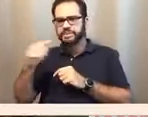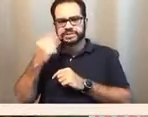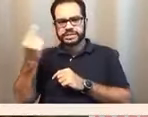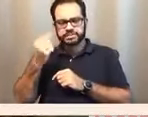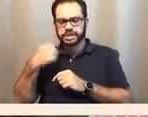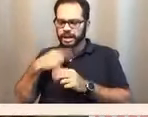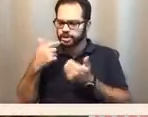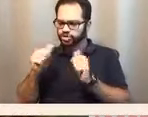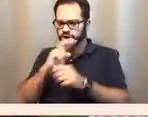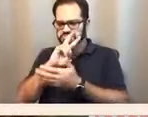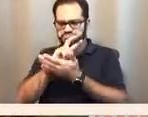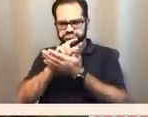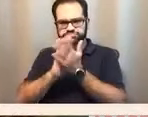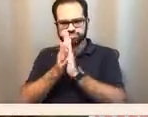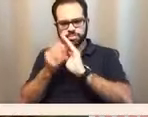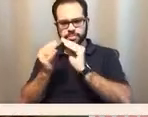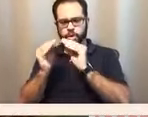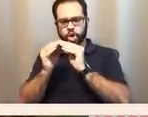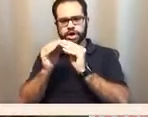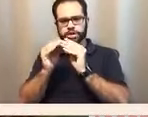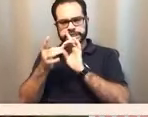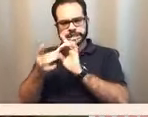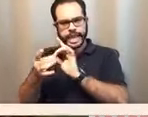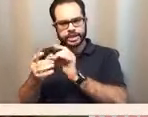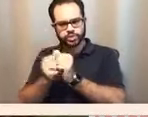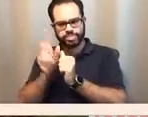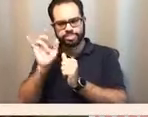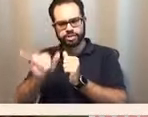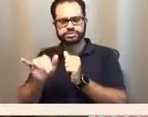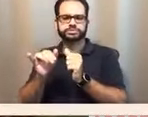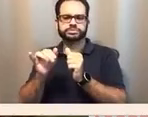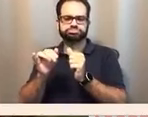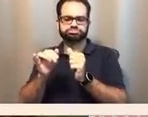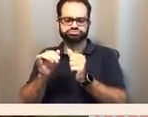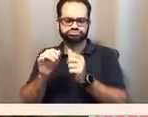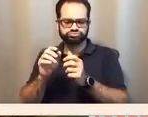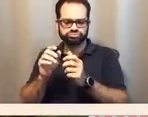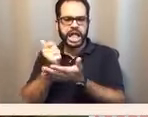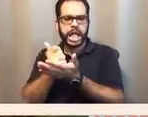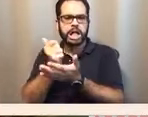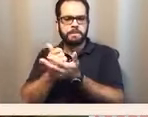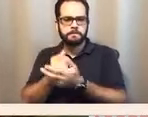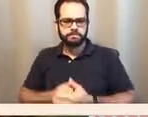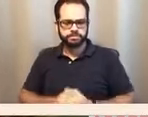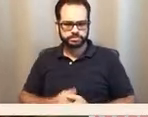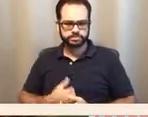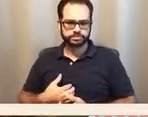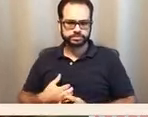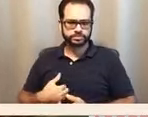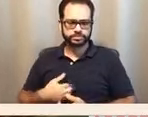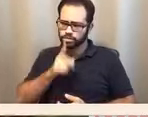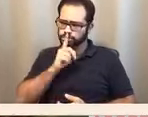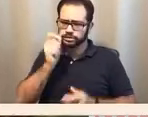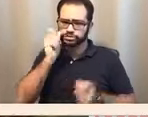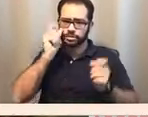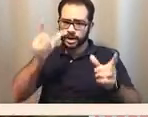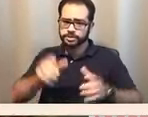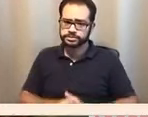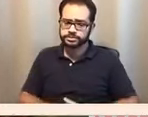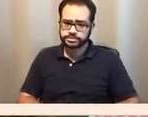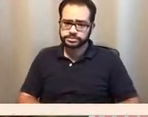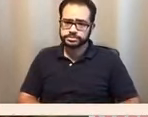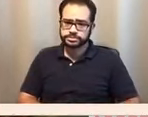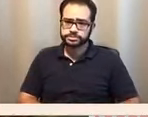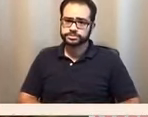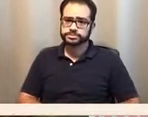engaged in this reference to the thing of helping." And you'd be surprised how things will